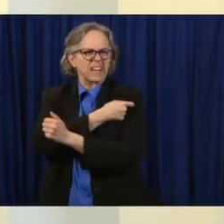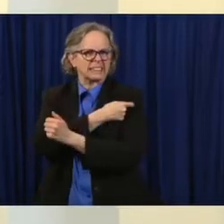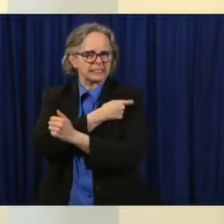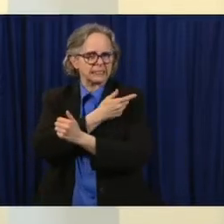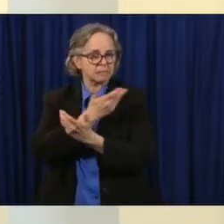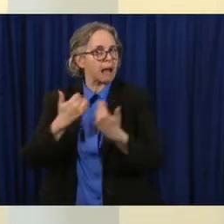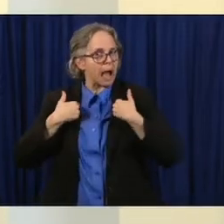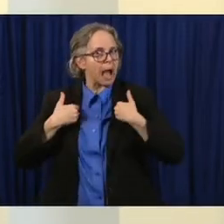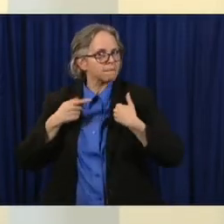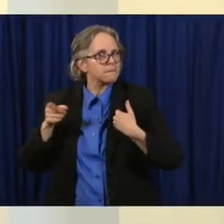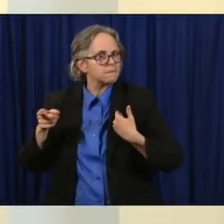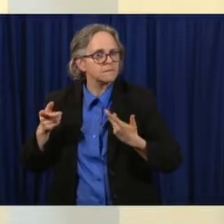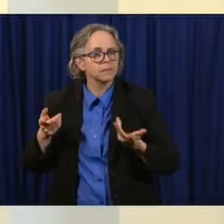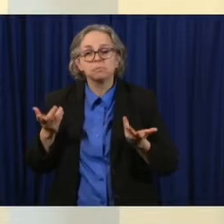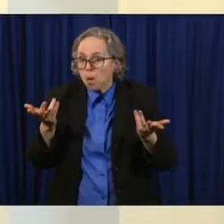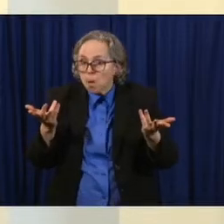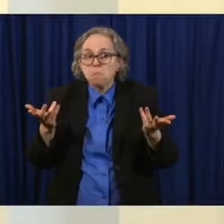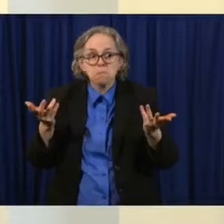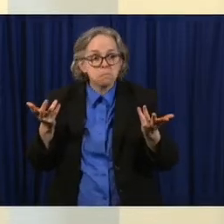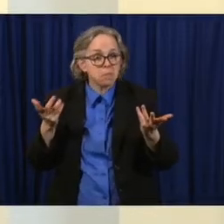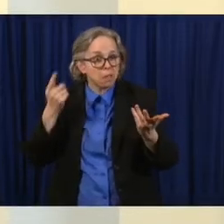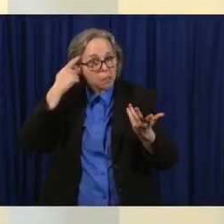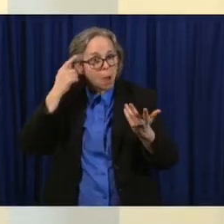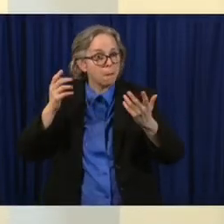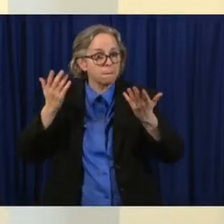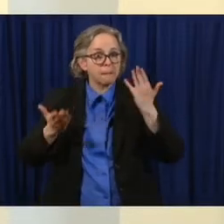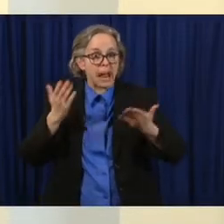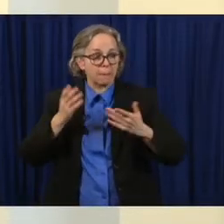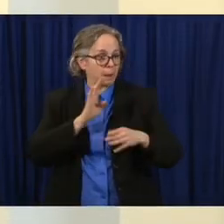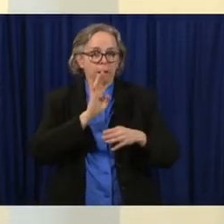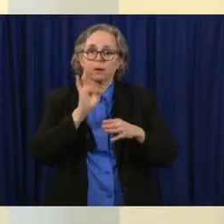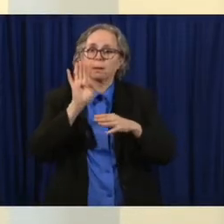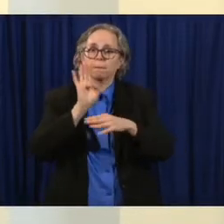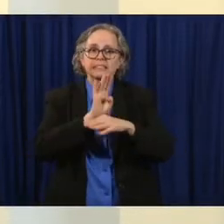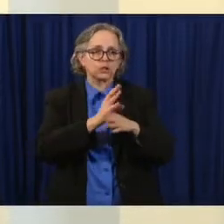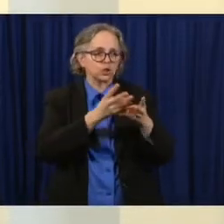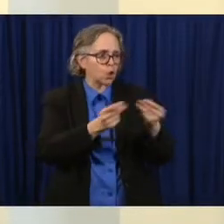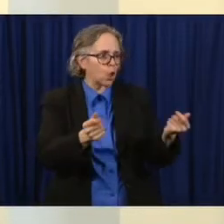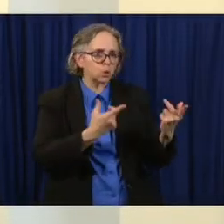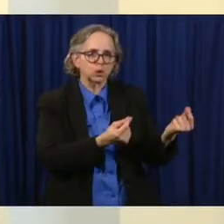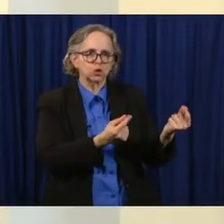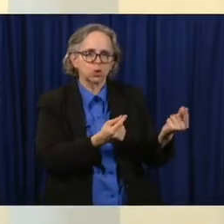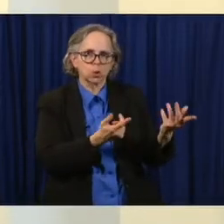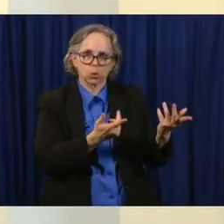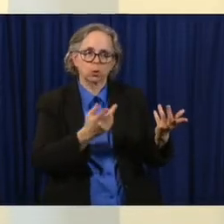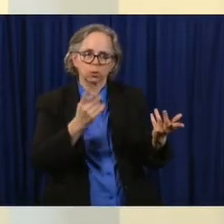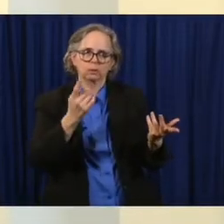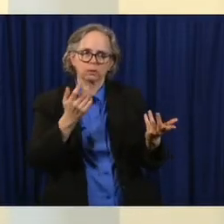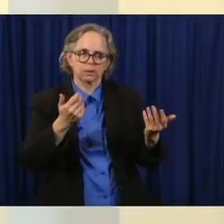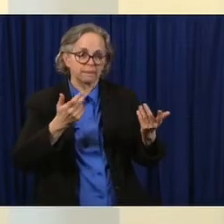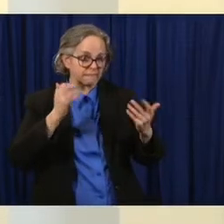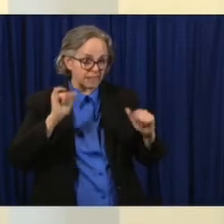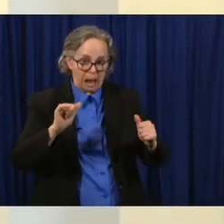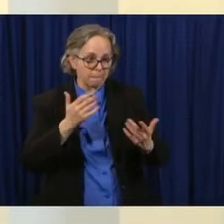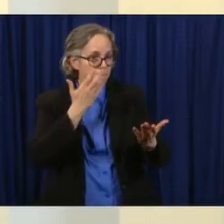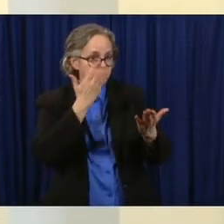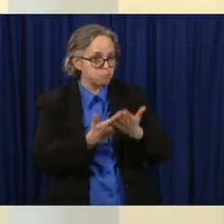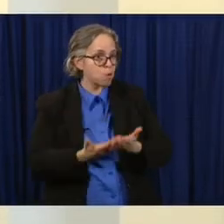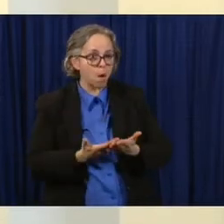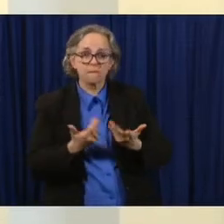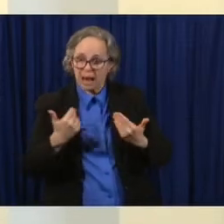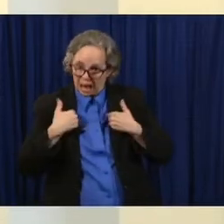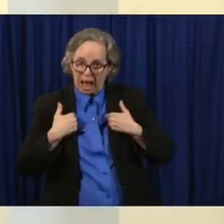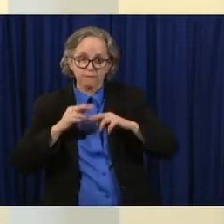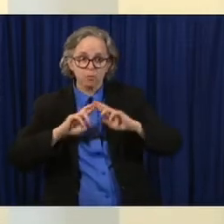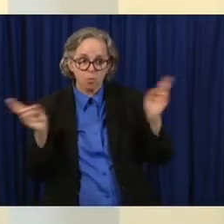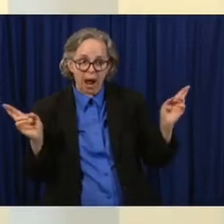the business solutions that was being hoped for was that if people really did have immunity, that they could have proof